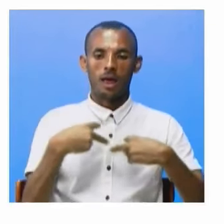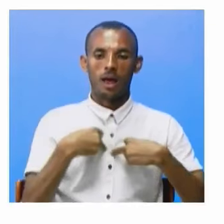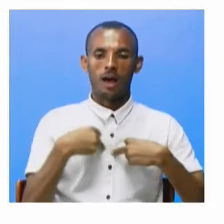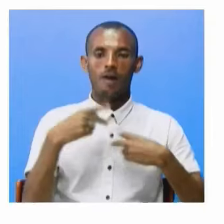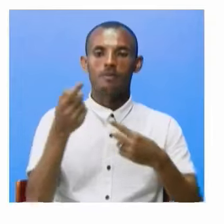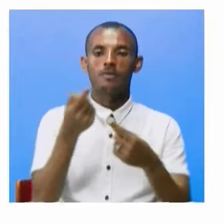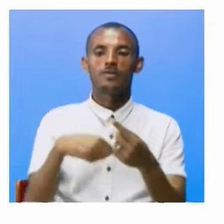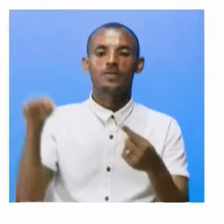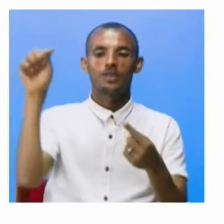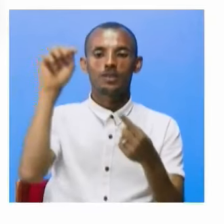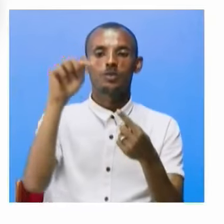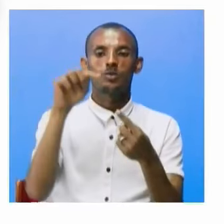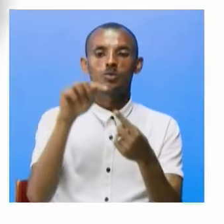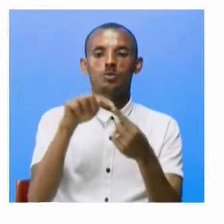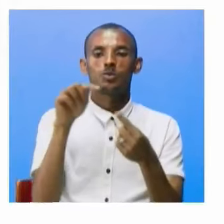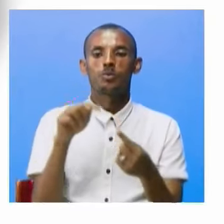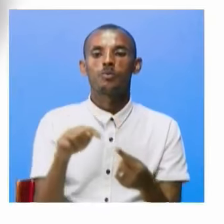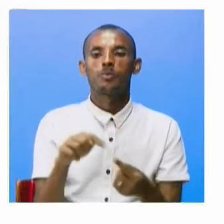to